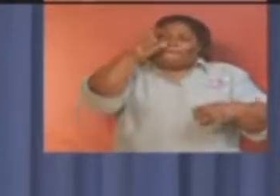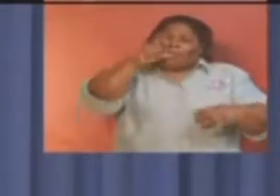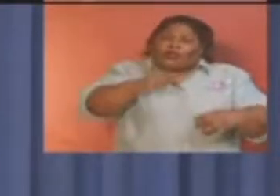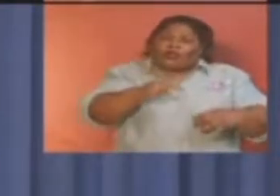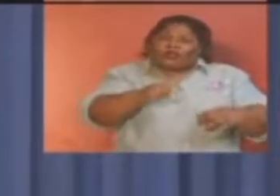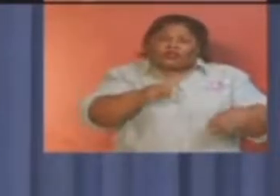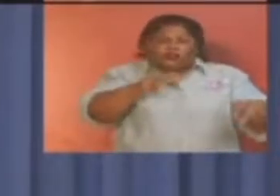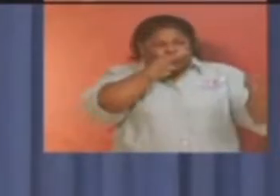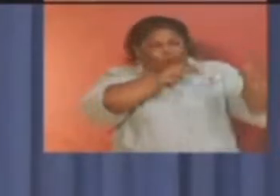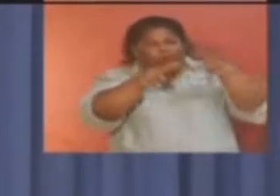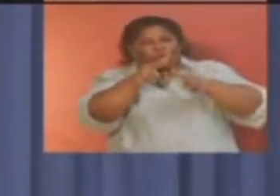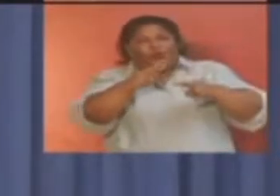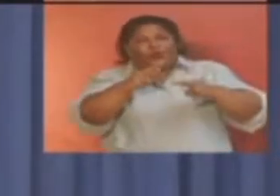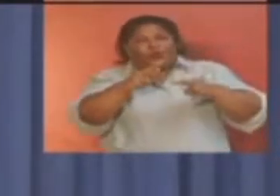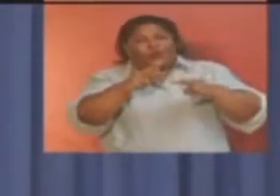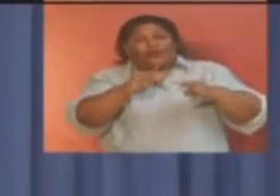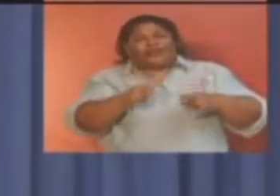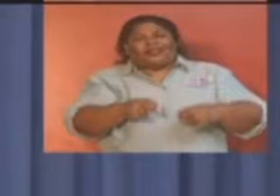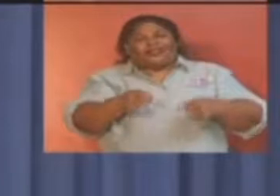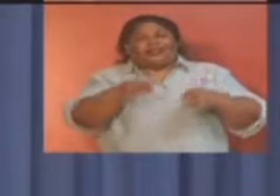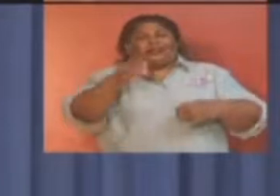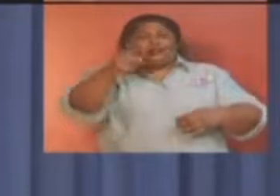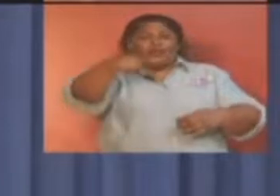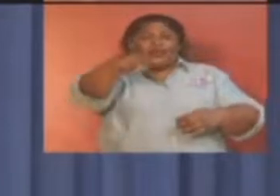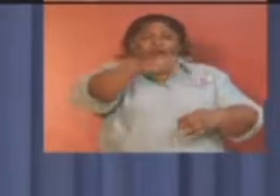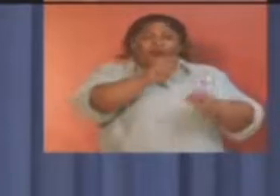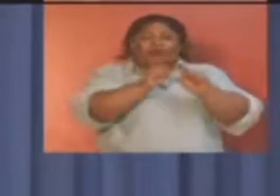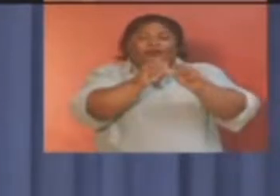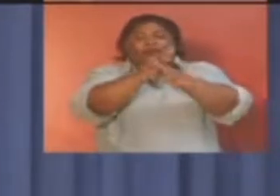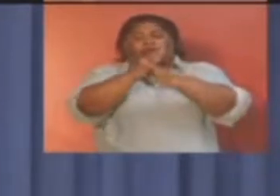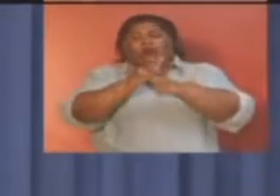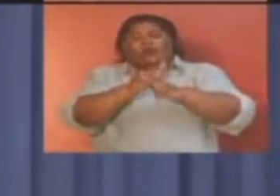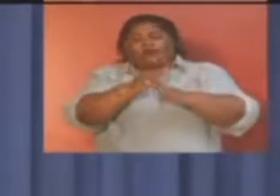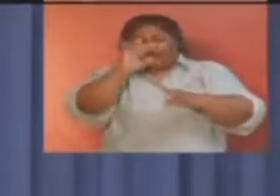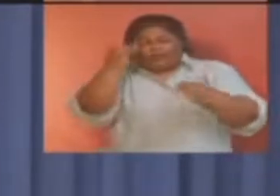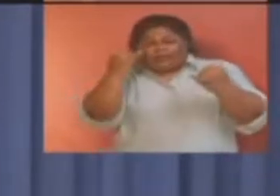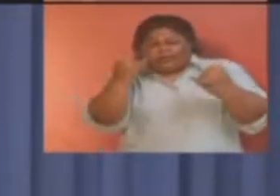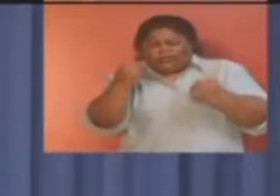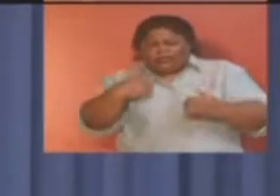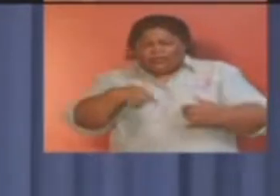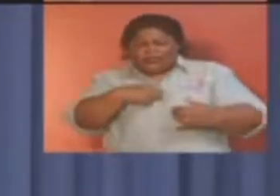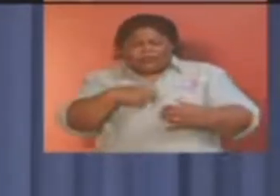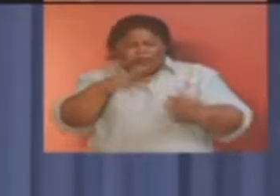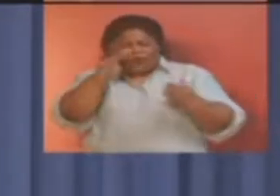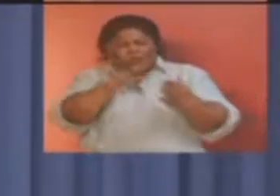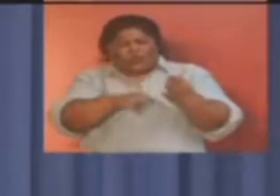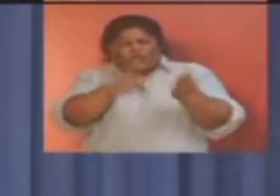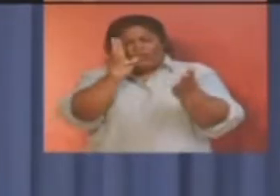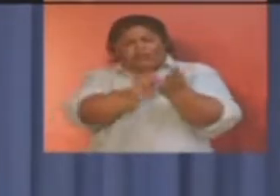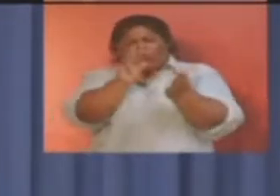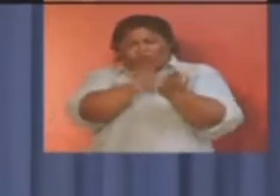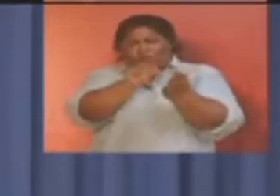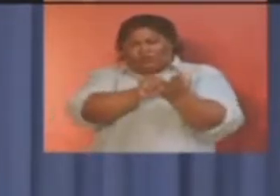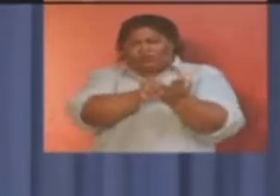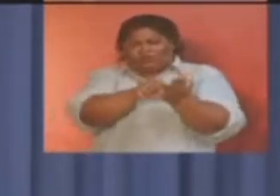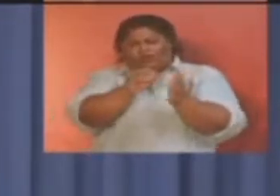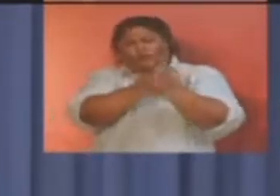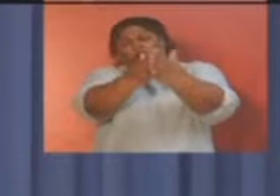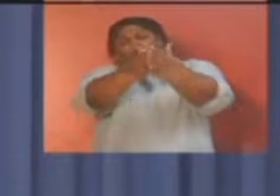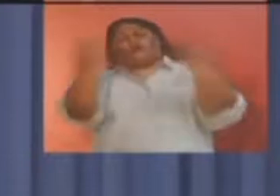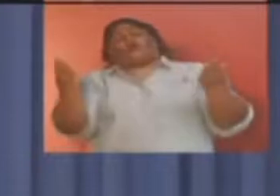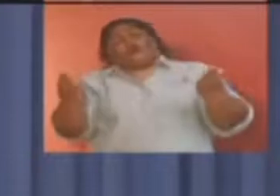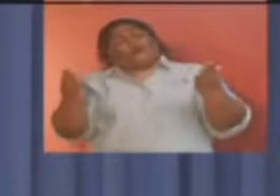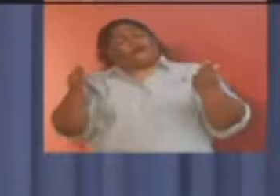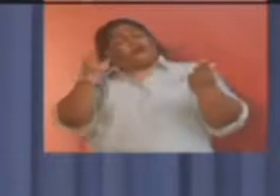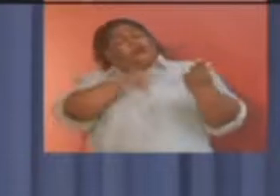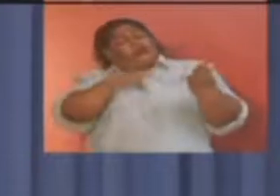Imagine today reading a citizen saying, we're only getting information, but we want to see the